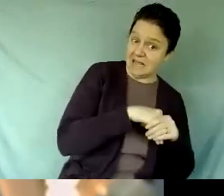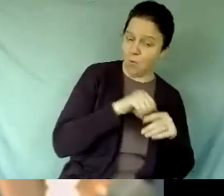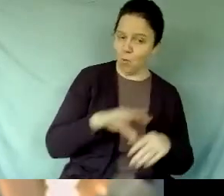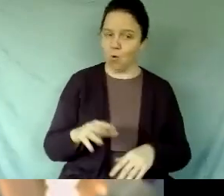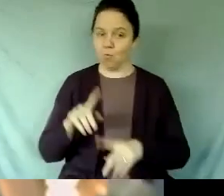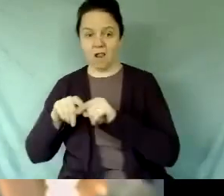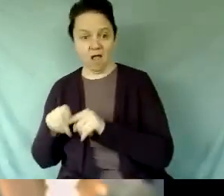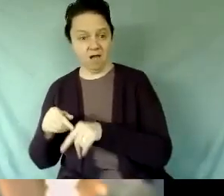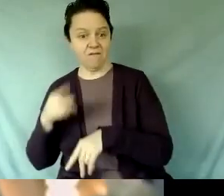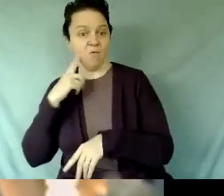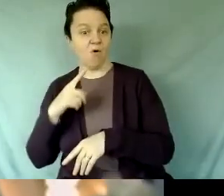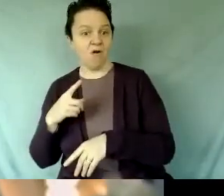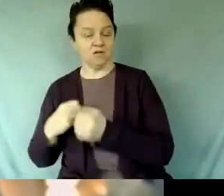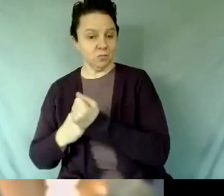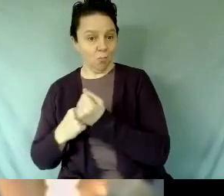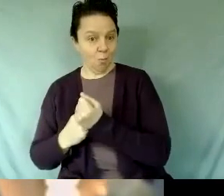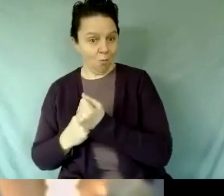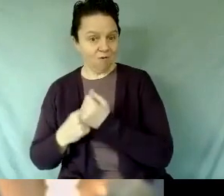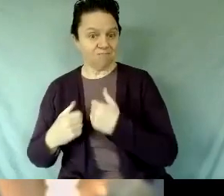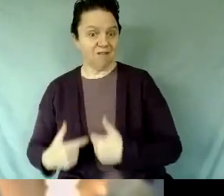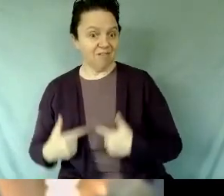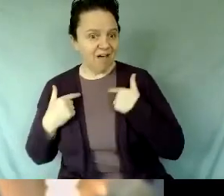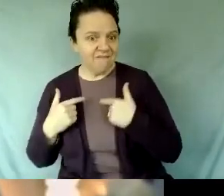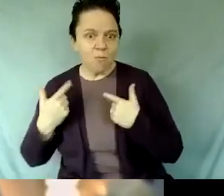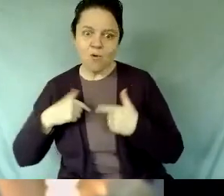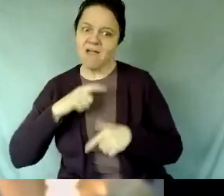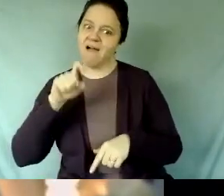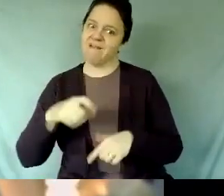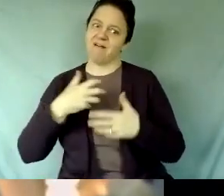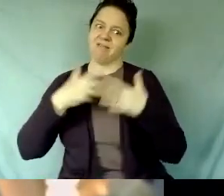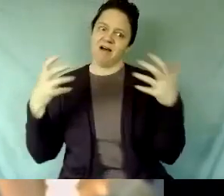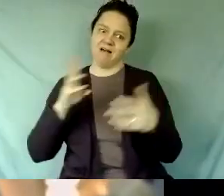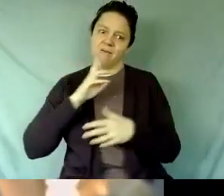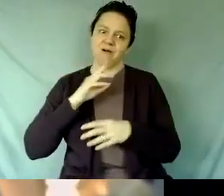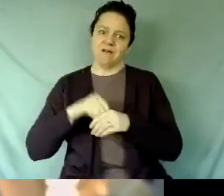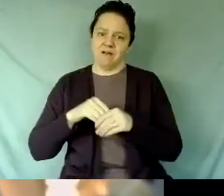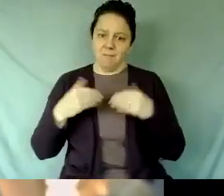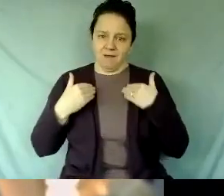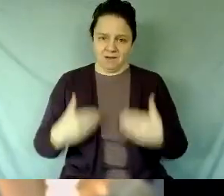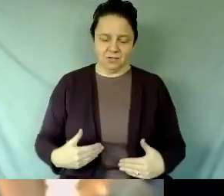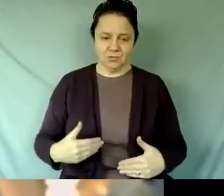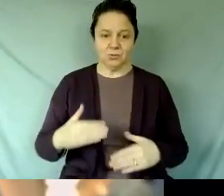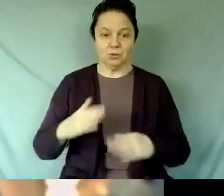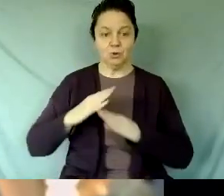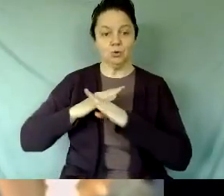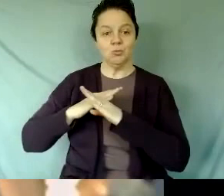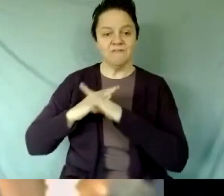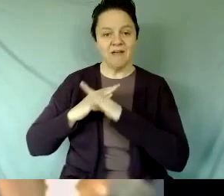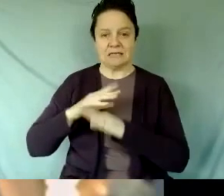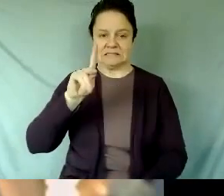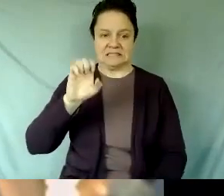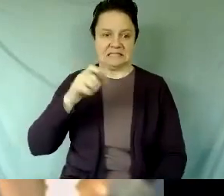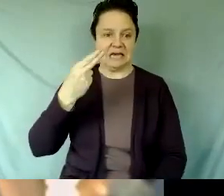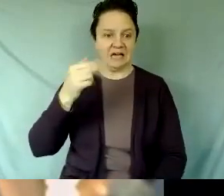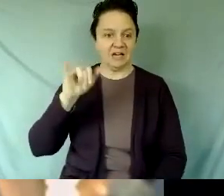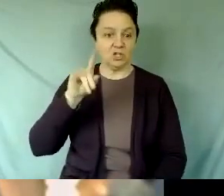they're going to rely on it for substance like we do, right? We have to have lots and lots of water in our bodies to prevent hydration. And that's really at the